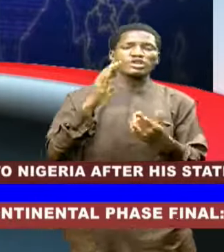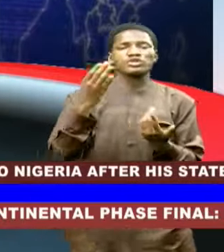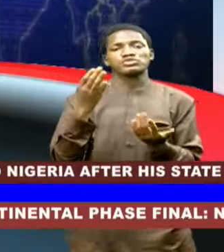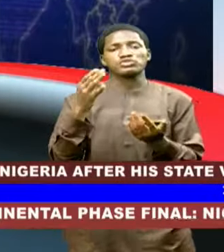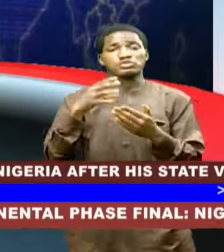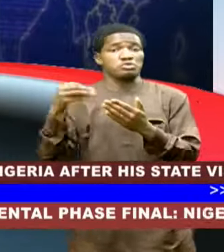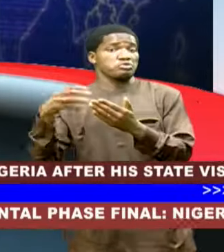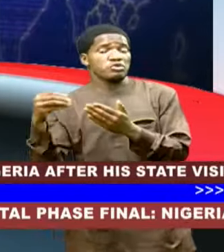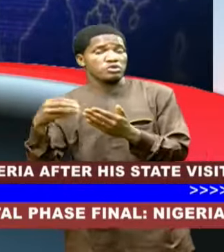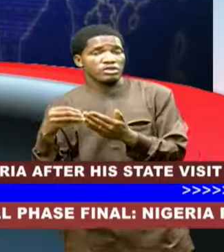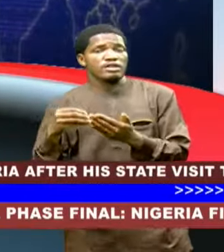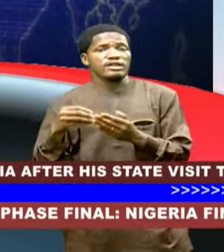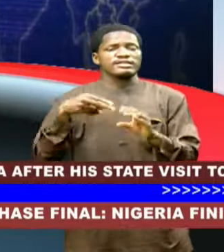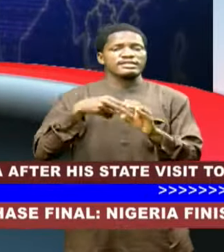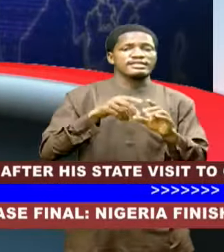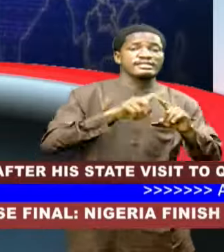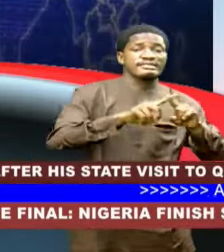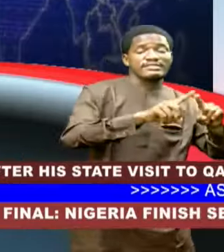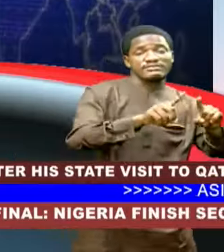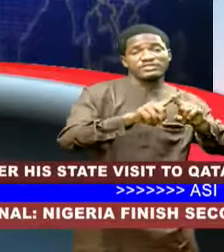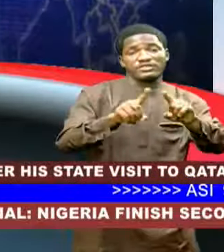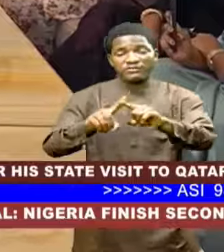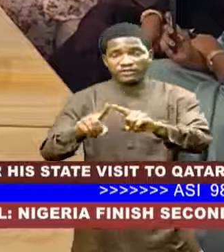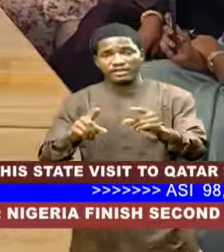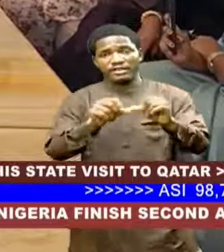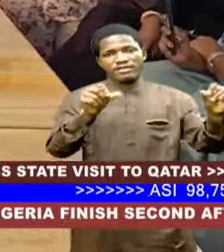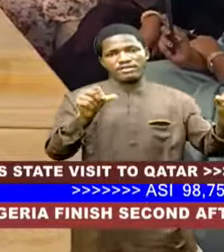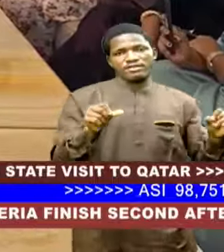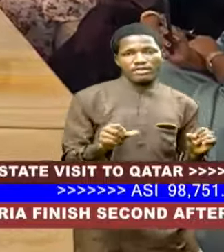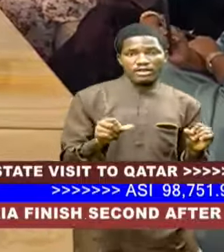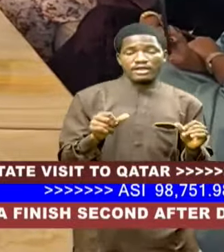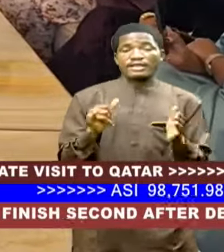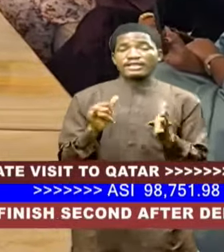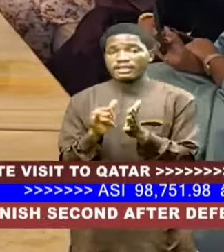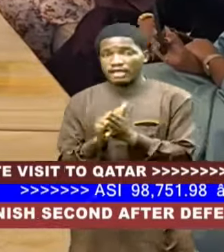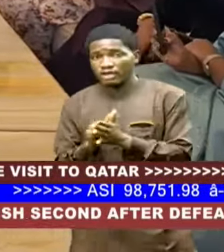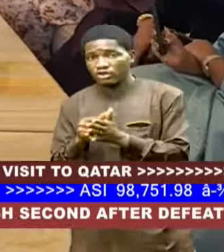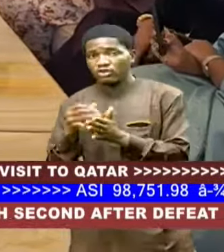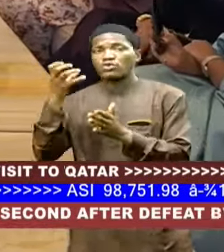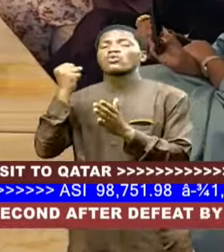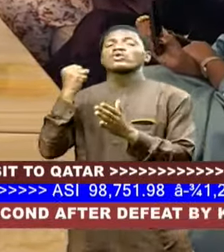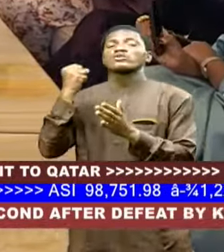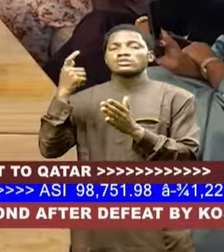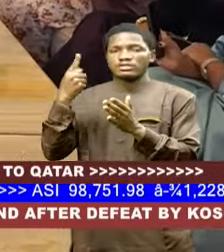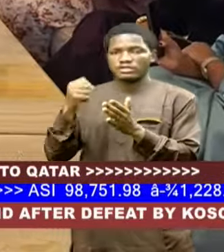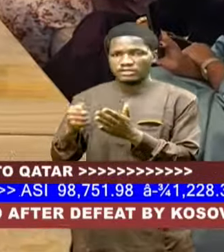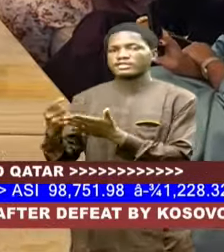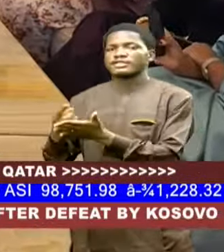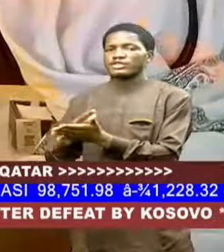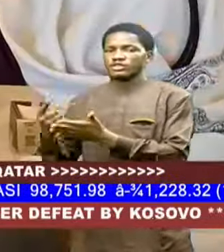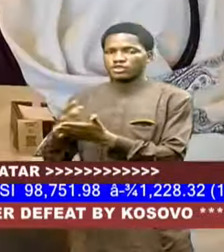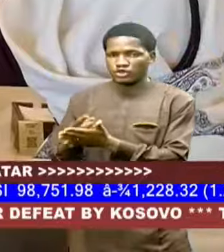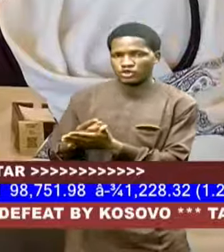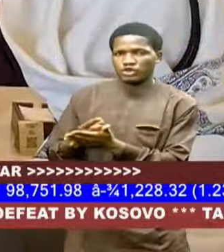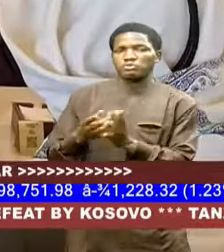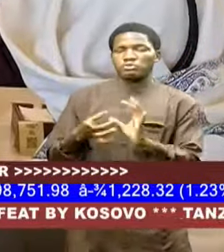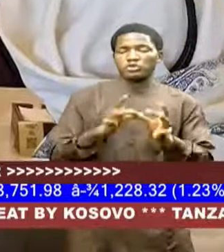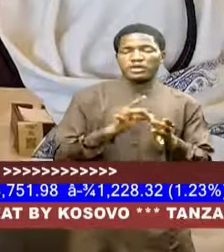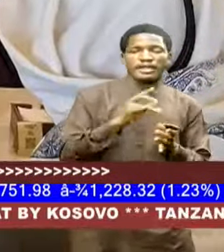various sectors. That was a major outcome of an engagement between Nigerian young investors and their Qatari